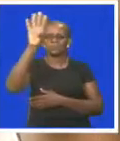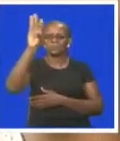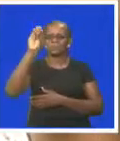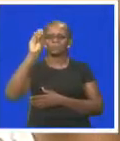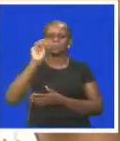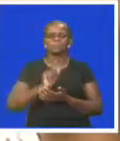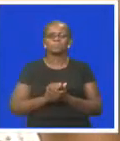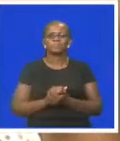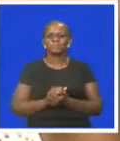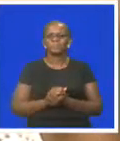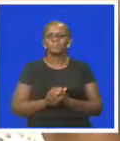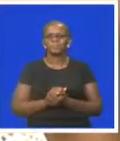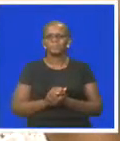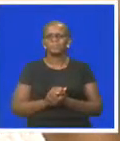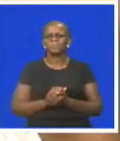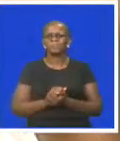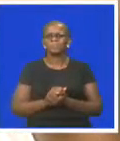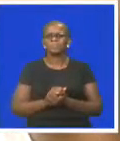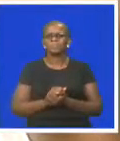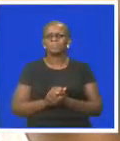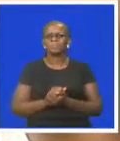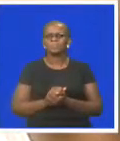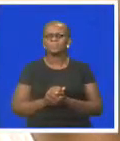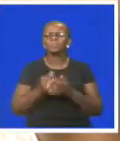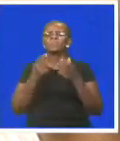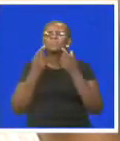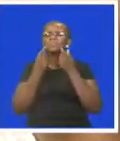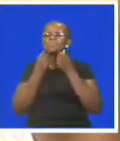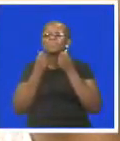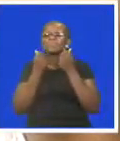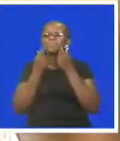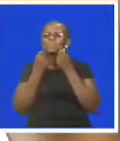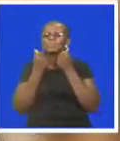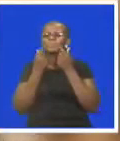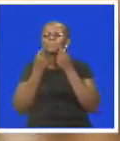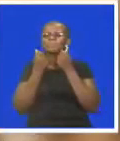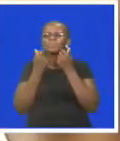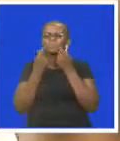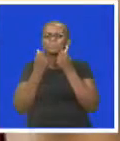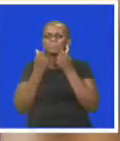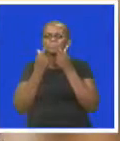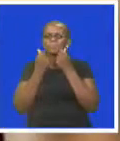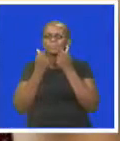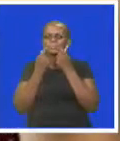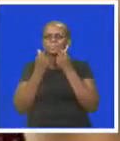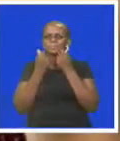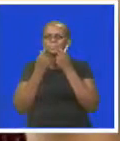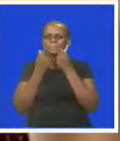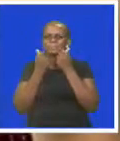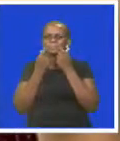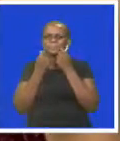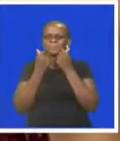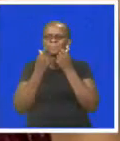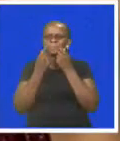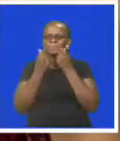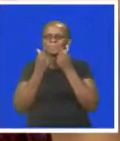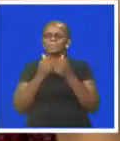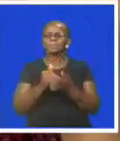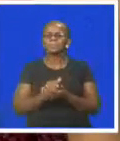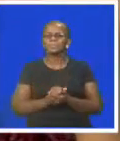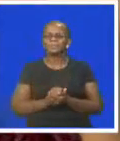giraffes. And here, what is this? Wow. Yes, this is a cat. We have a